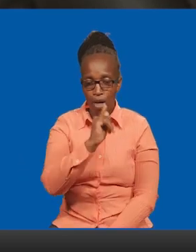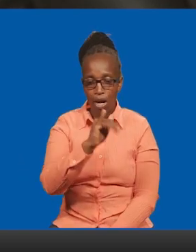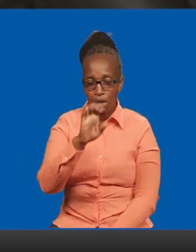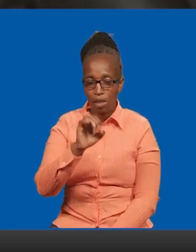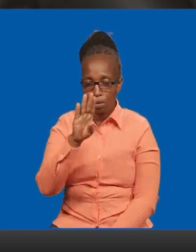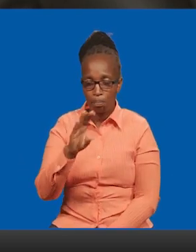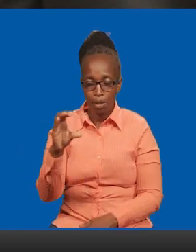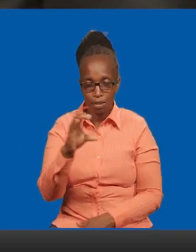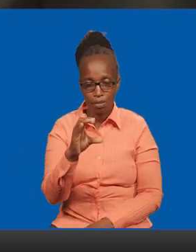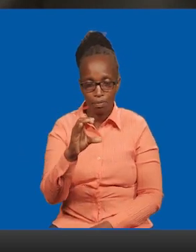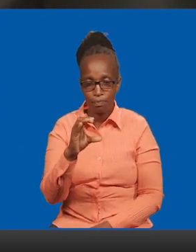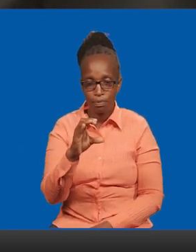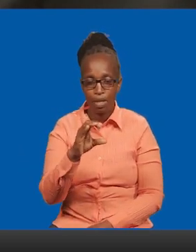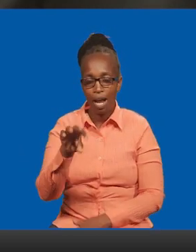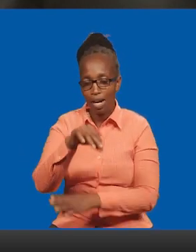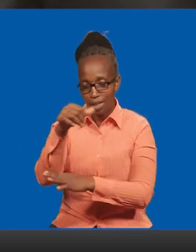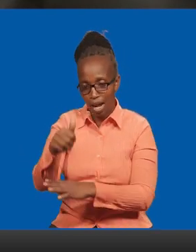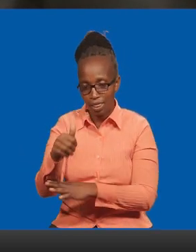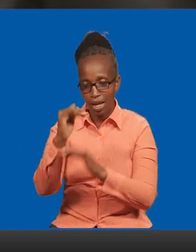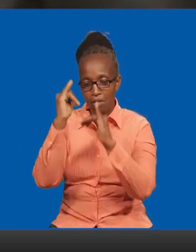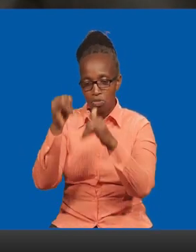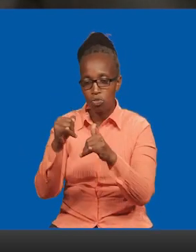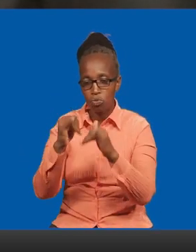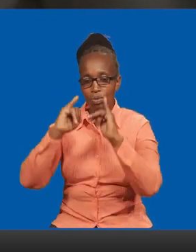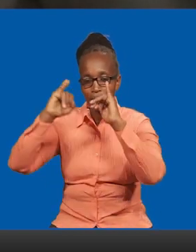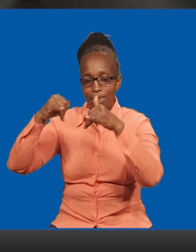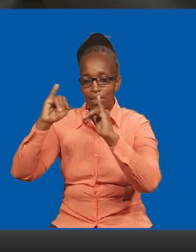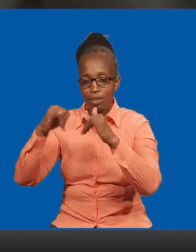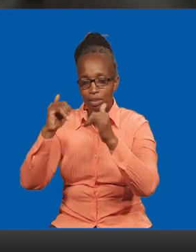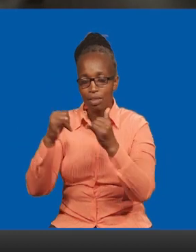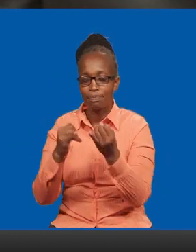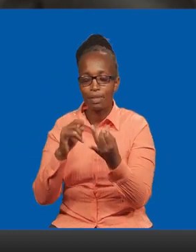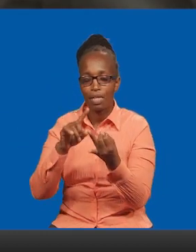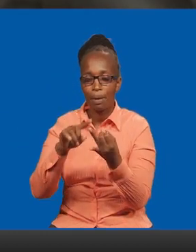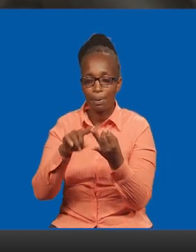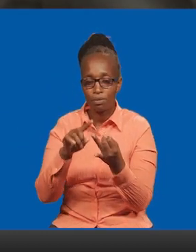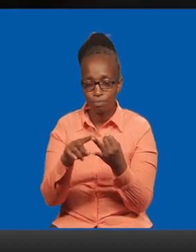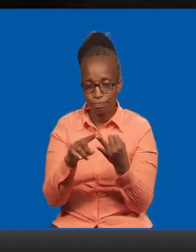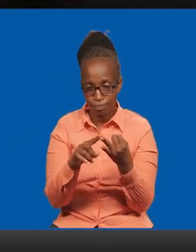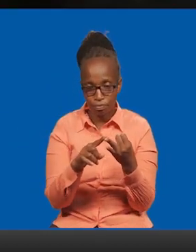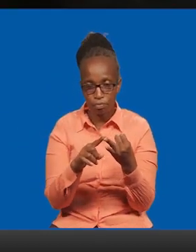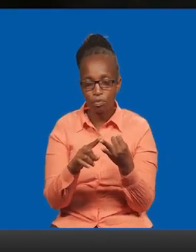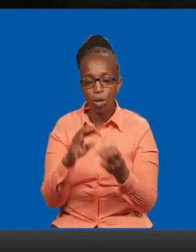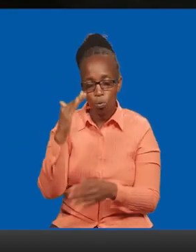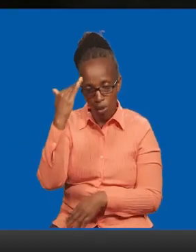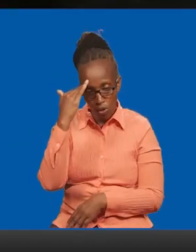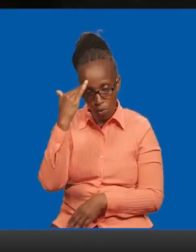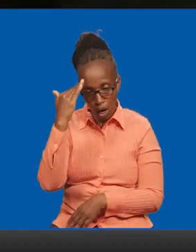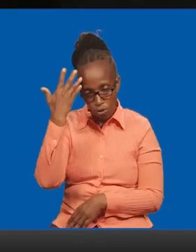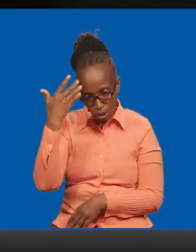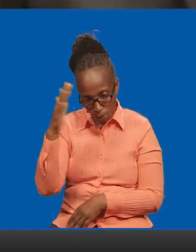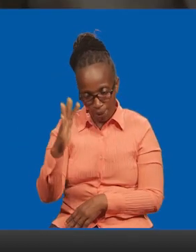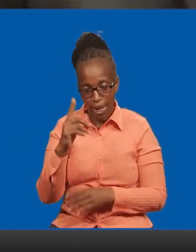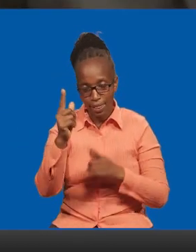for the Independent Electoral Boundaries Commission and other knee issues. We once again appeal